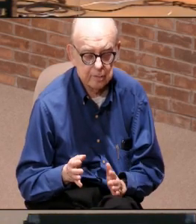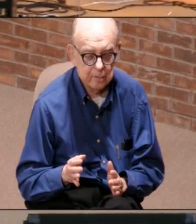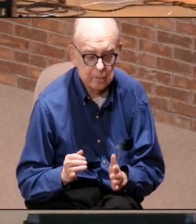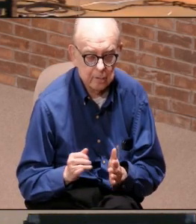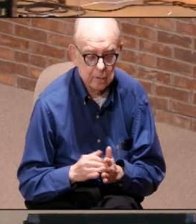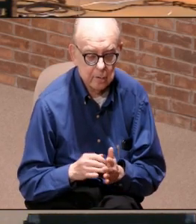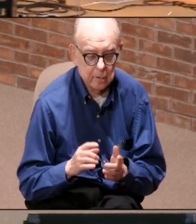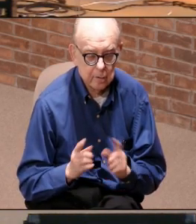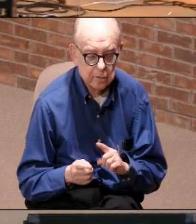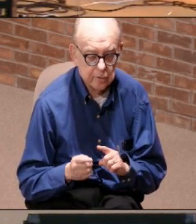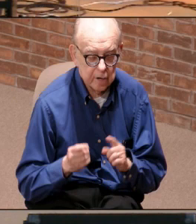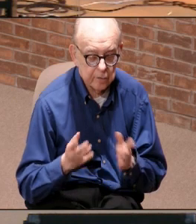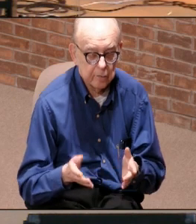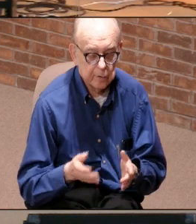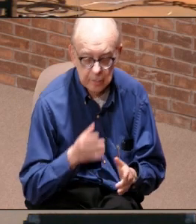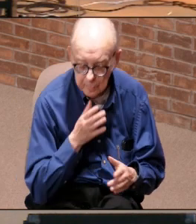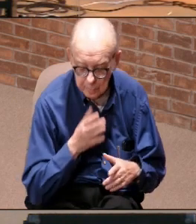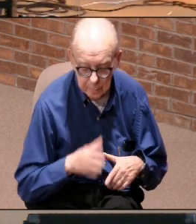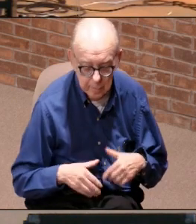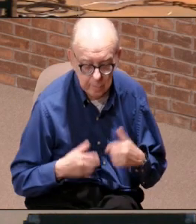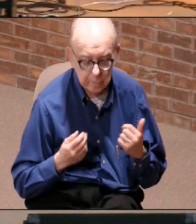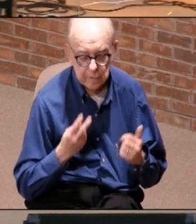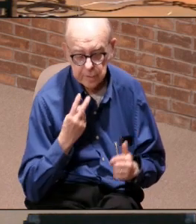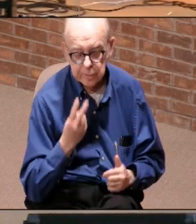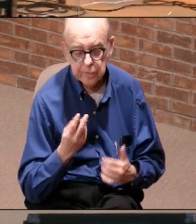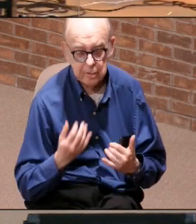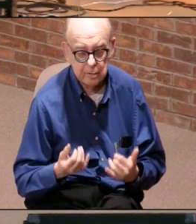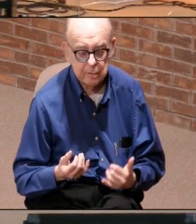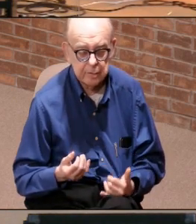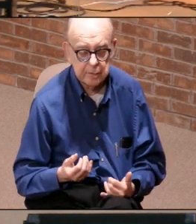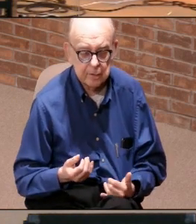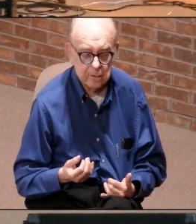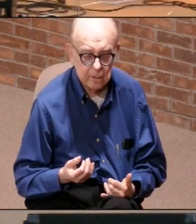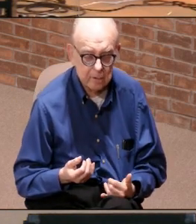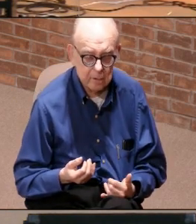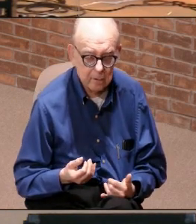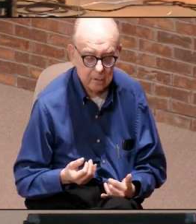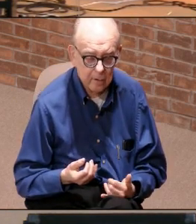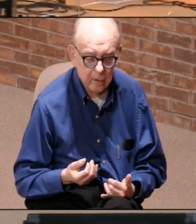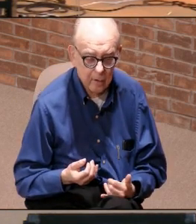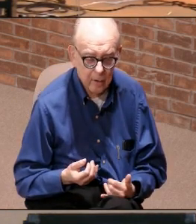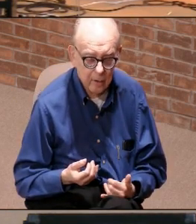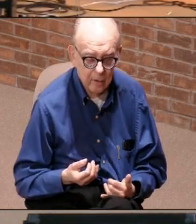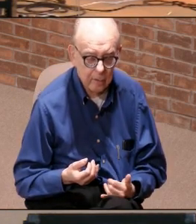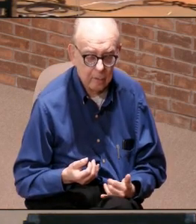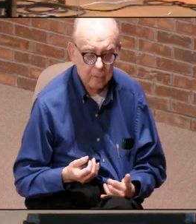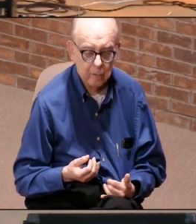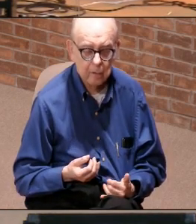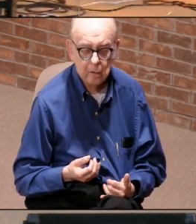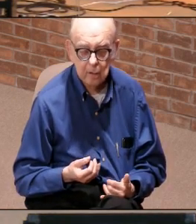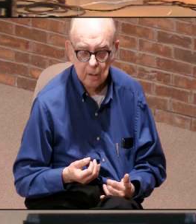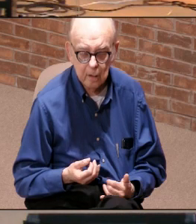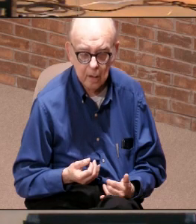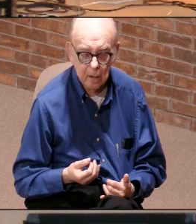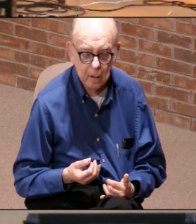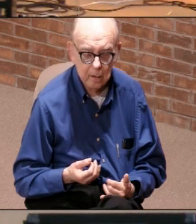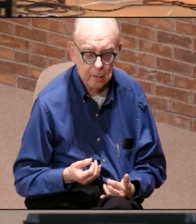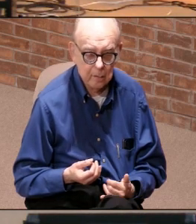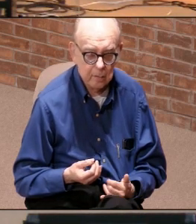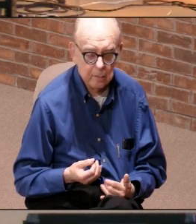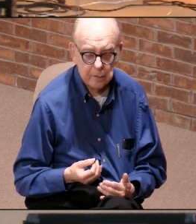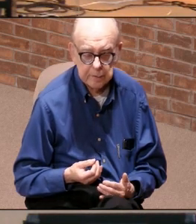That changed the rest of her life. You see her, I mean, she's awesome. Her